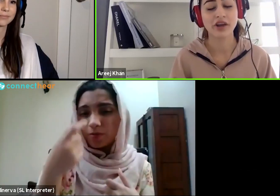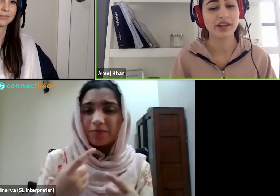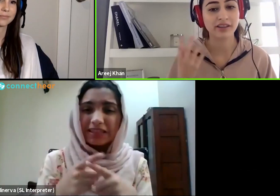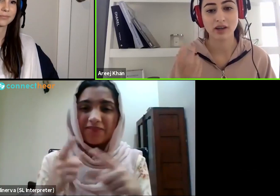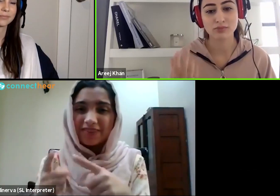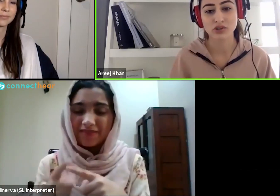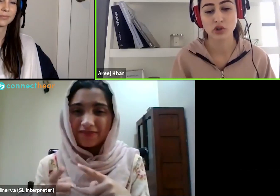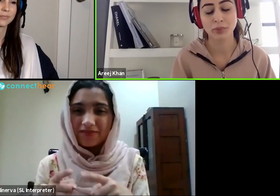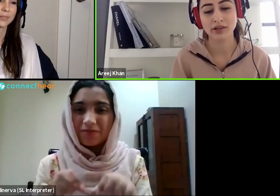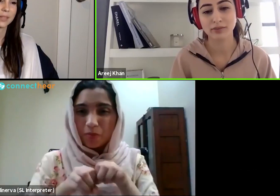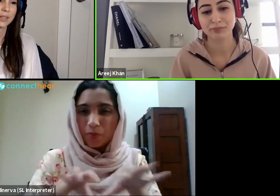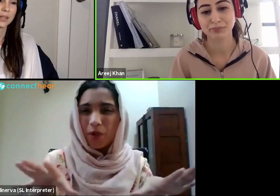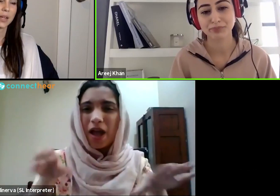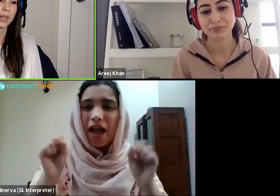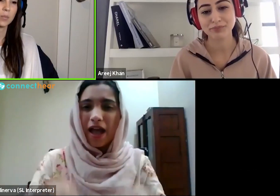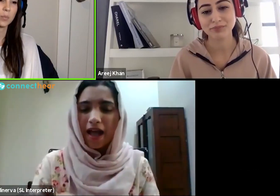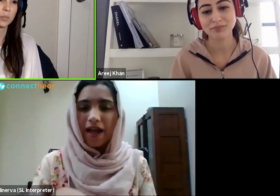Are there any that come to your mind?